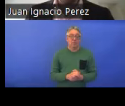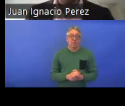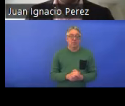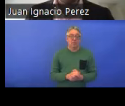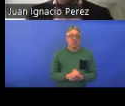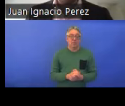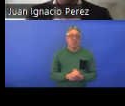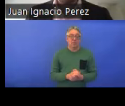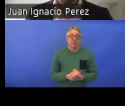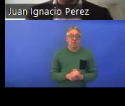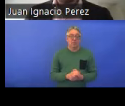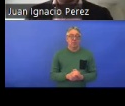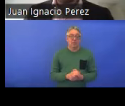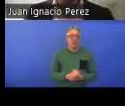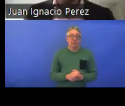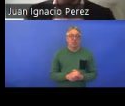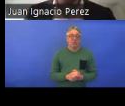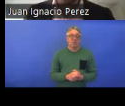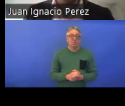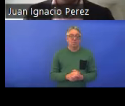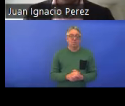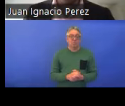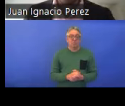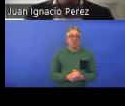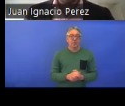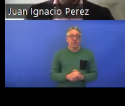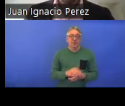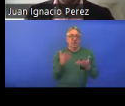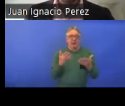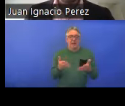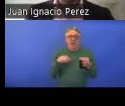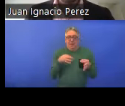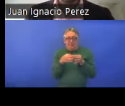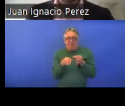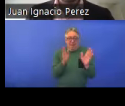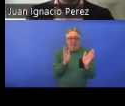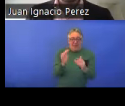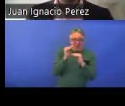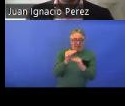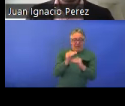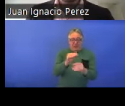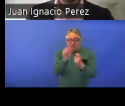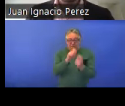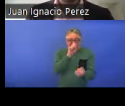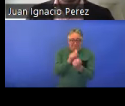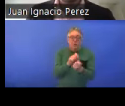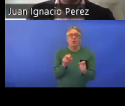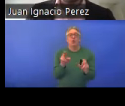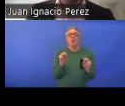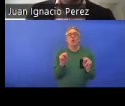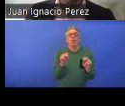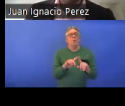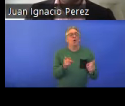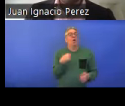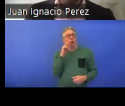of the groups. Simply to say that we should also take a glimpse at the recommendations